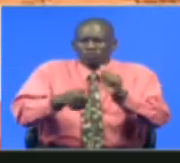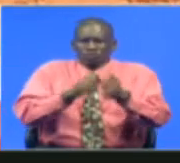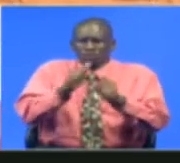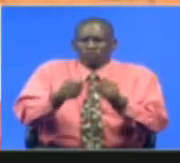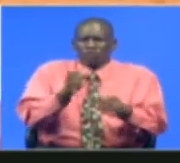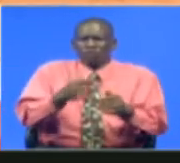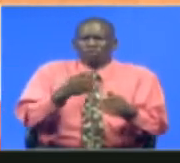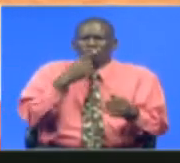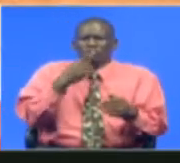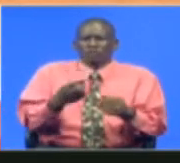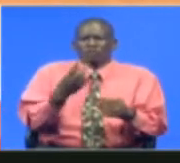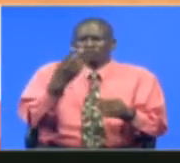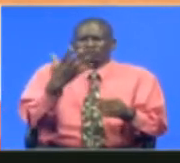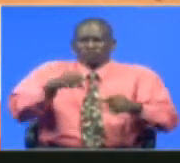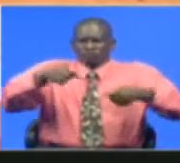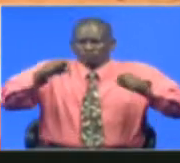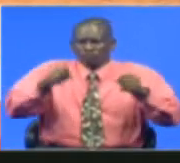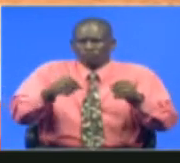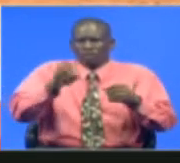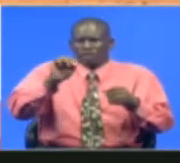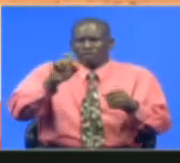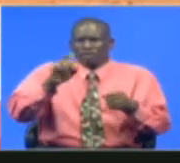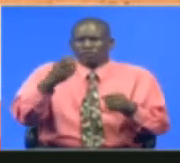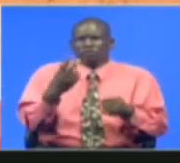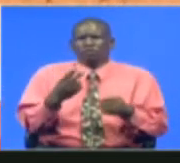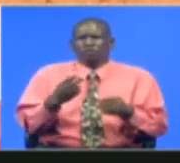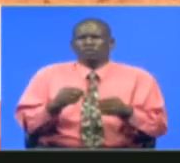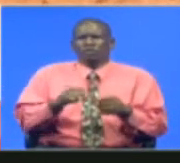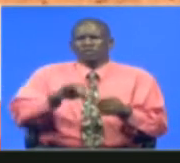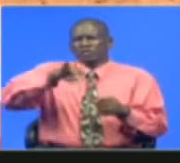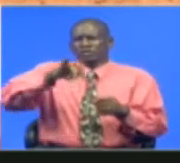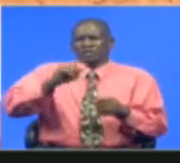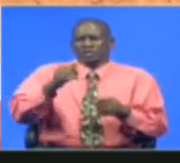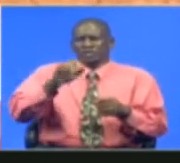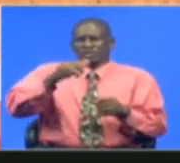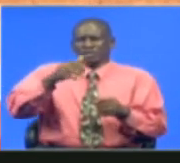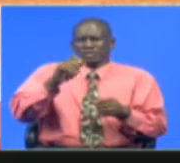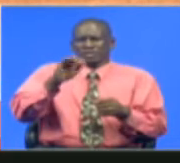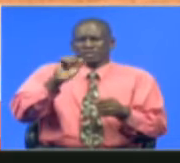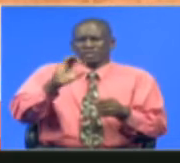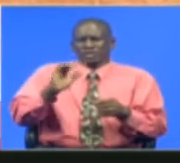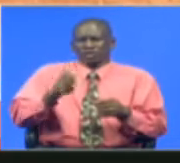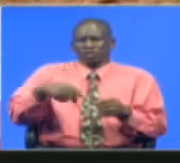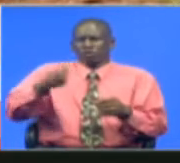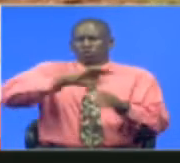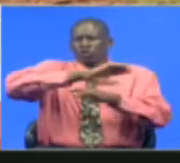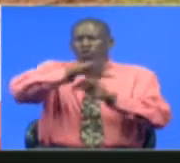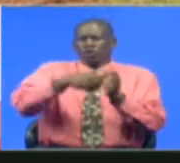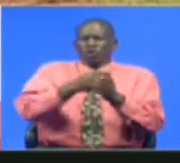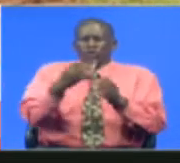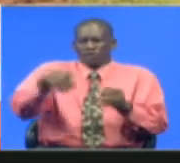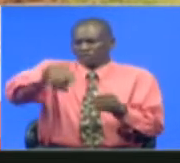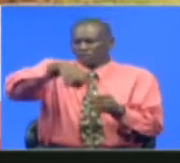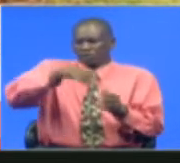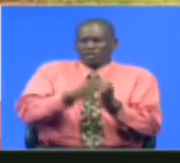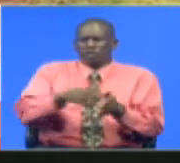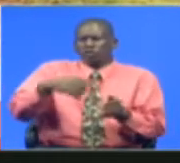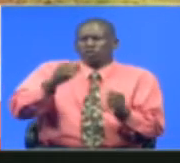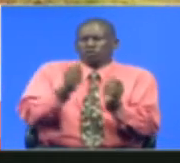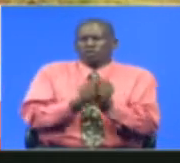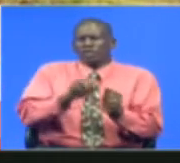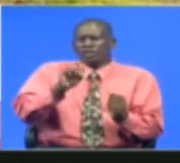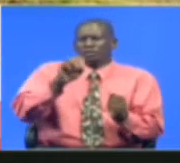125 riders against their MX 2 opponents. Jet Takunen won all the three heats at stake to emerge the winner in the MX 65. Ngugi